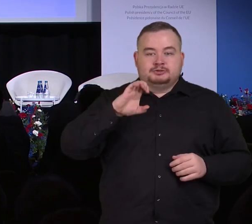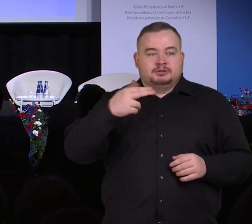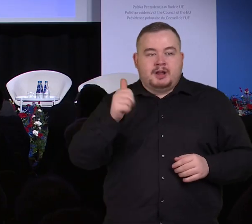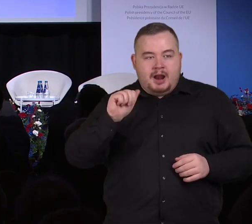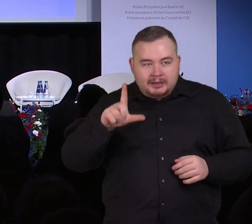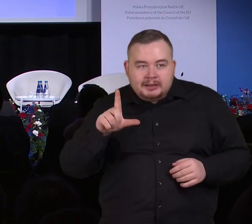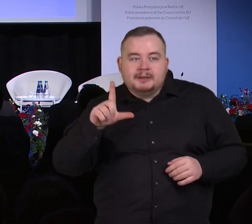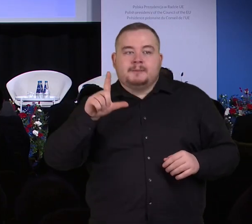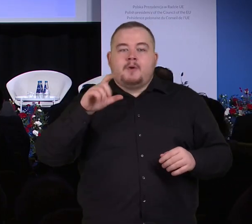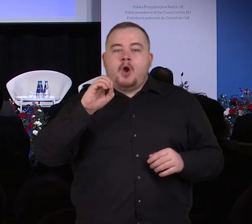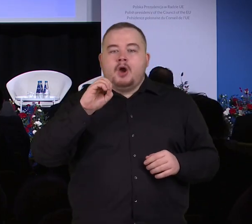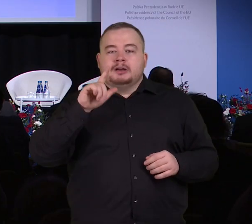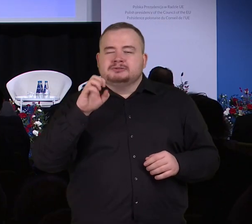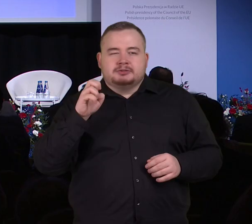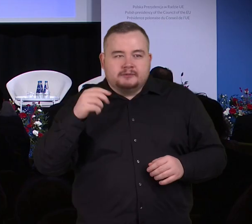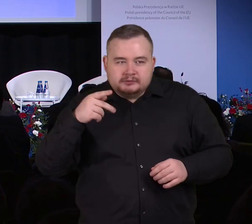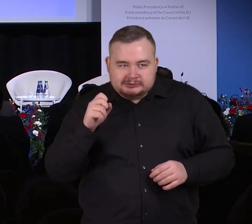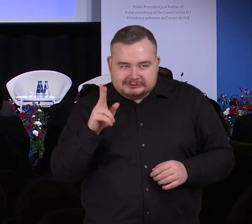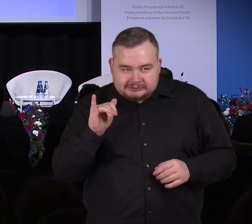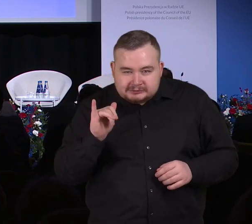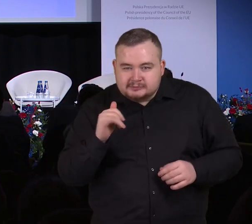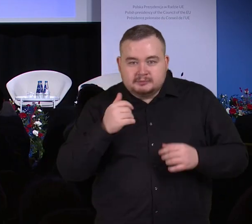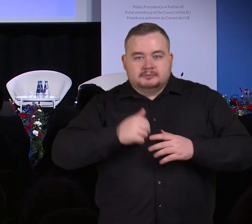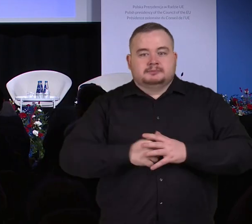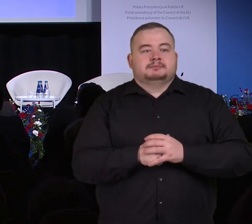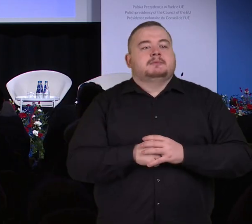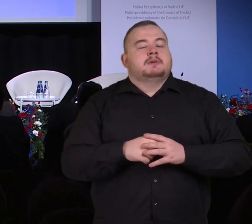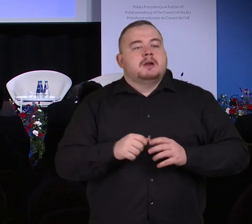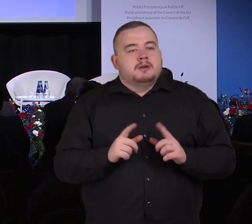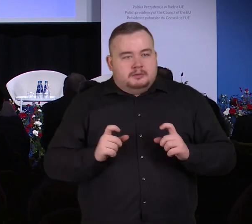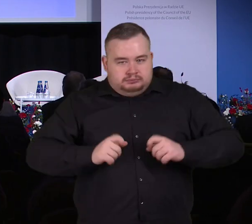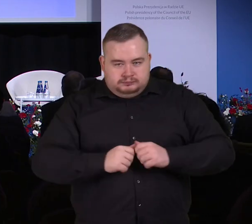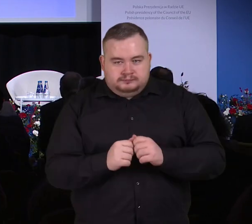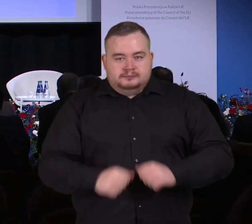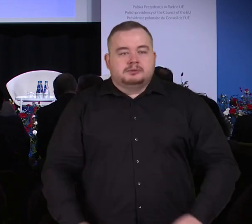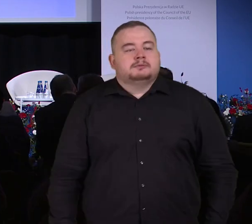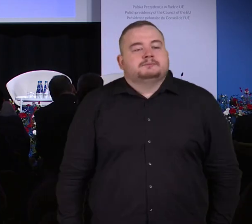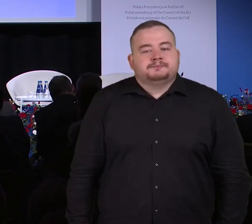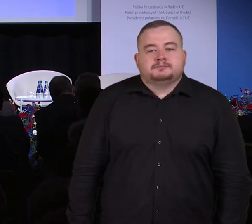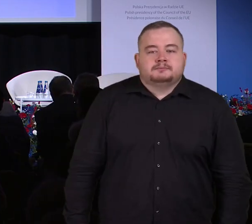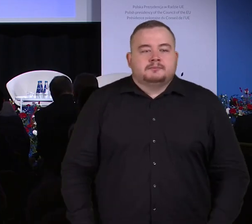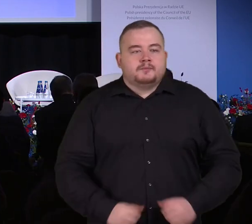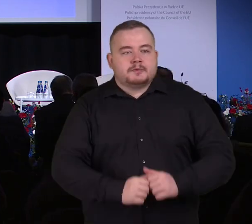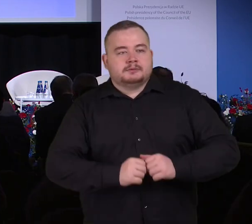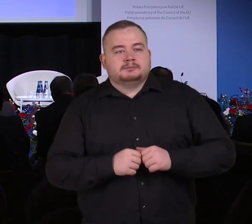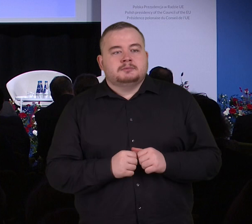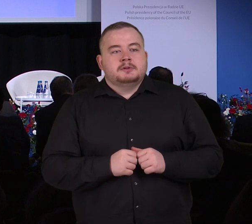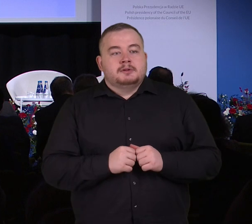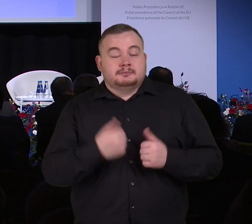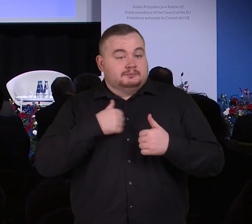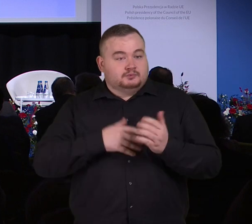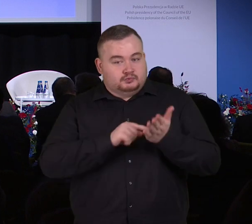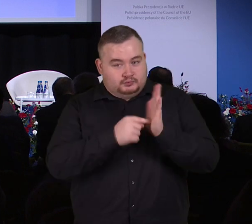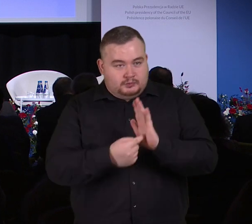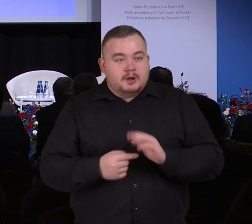panel. But before we go back to the panel, I have some slides just to share some my thoughts